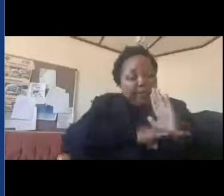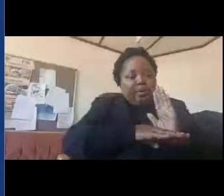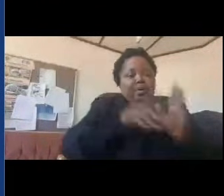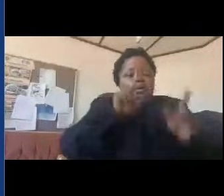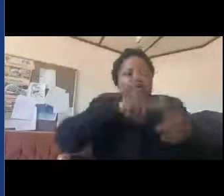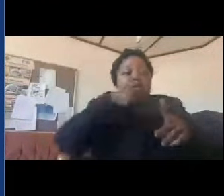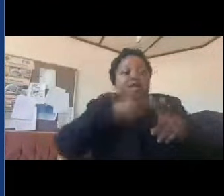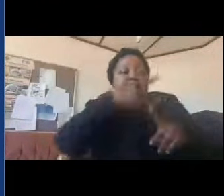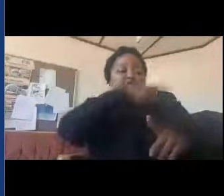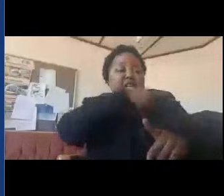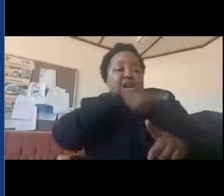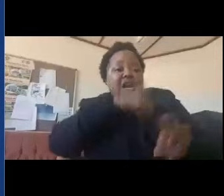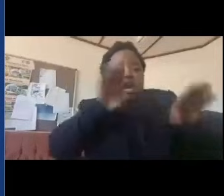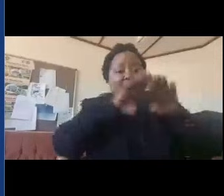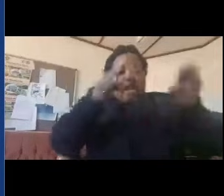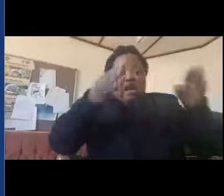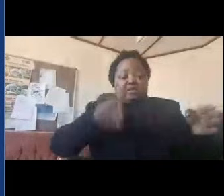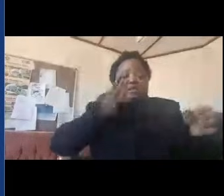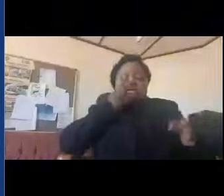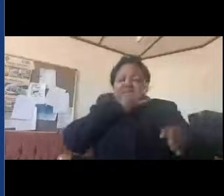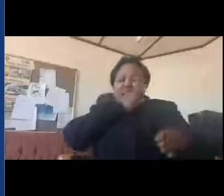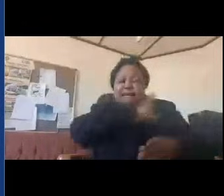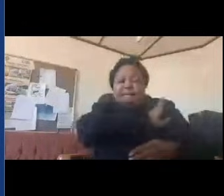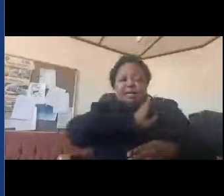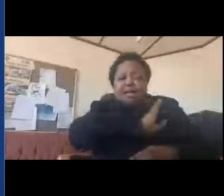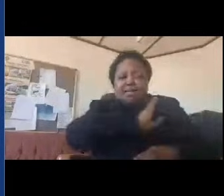of the service provider was victim blaming.